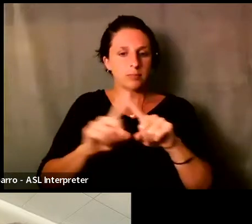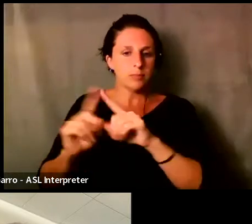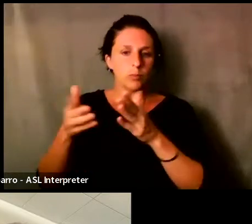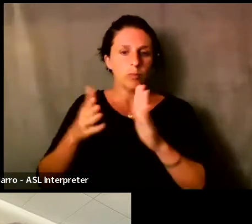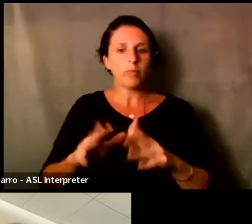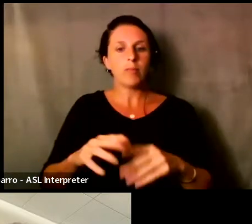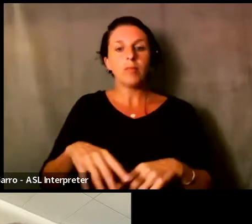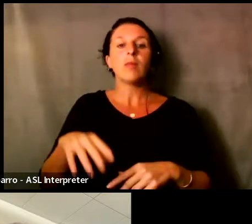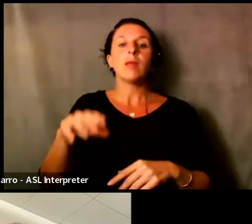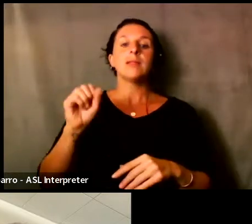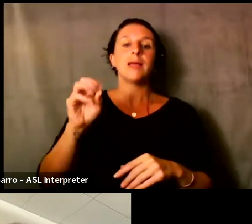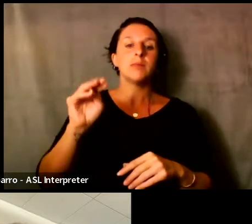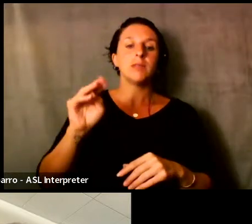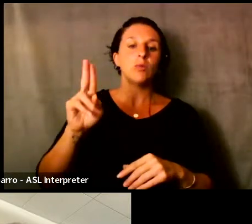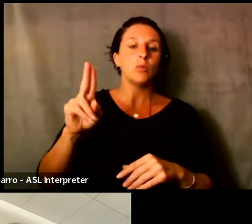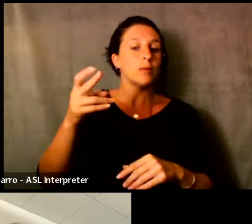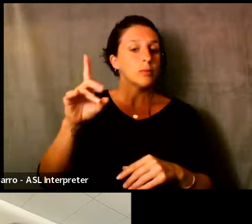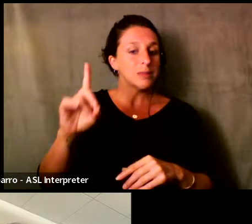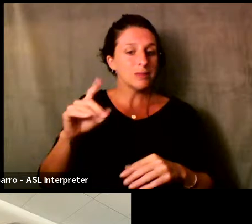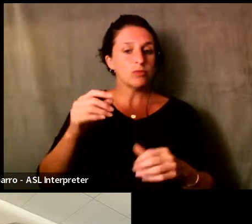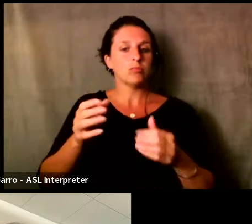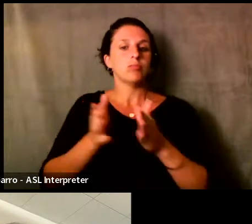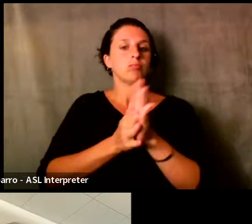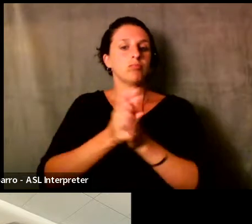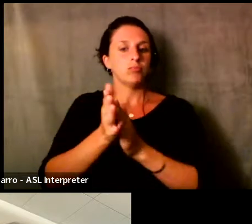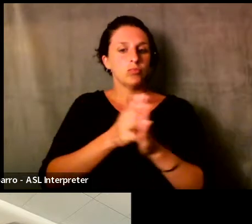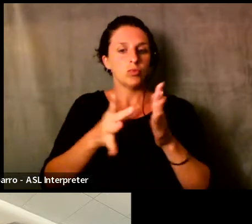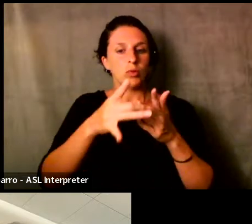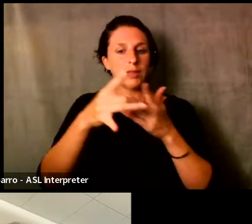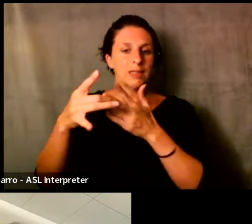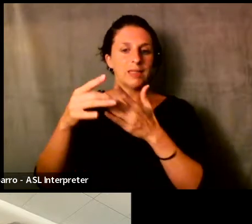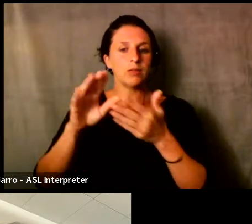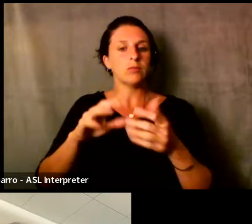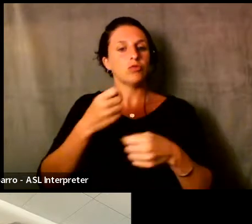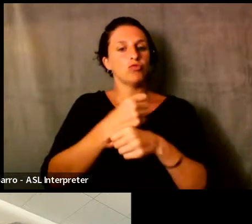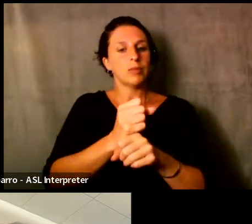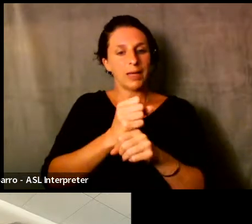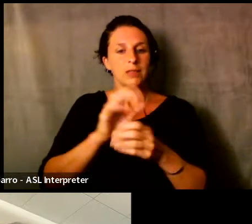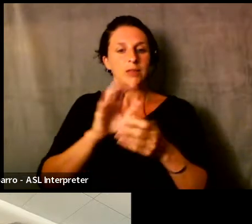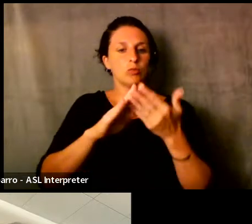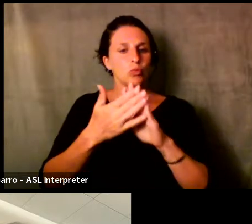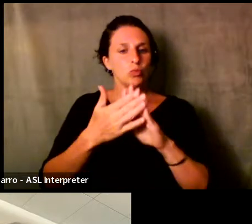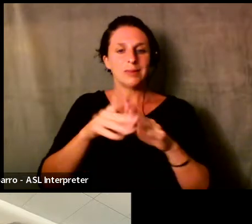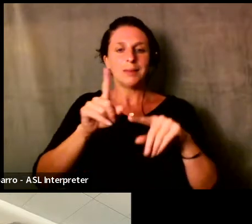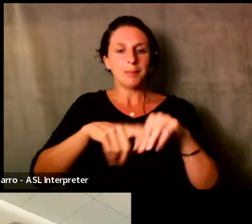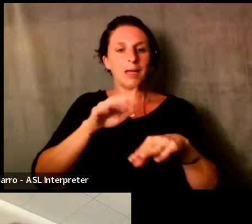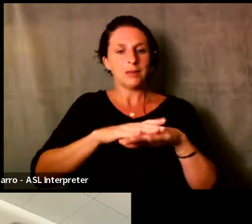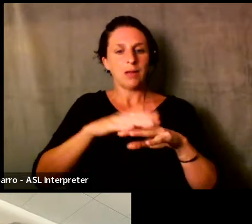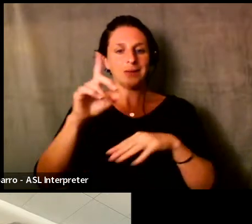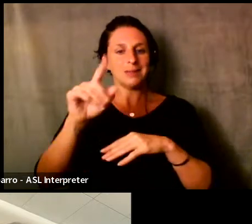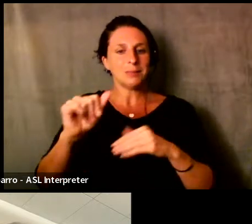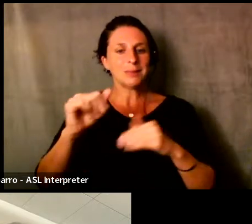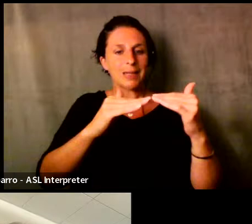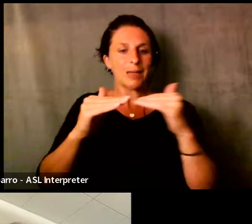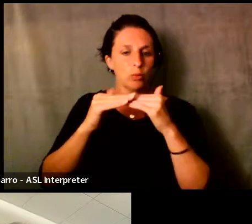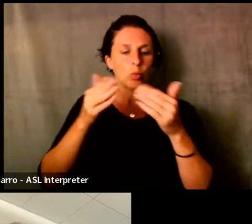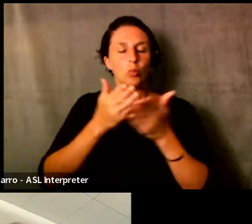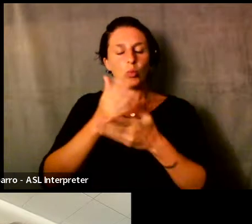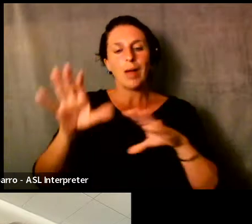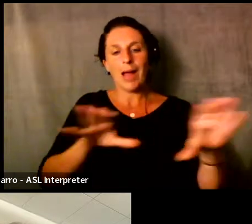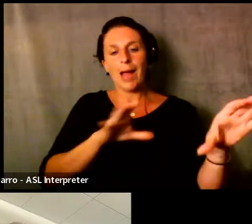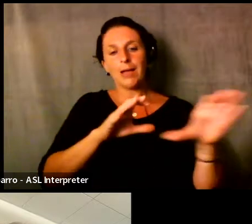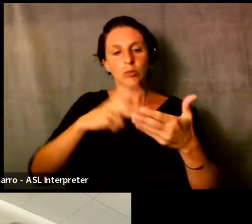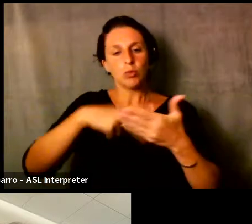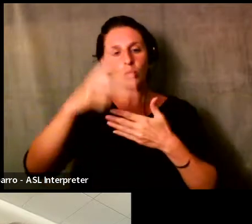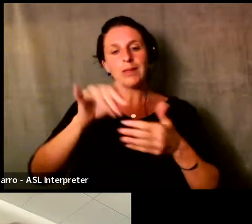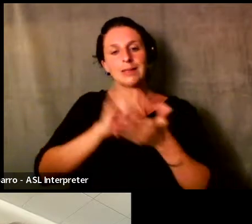School District strives to lead in creating a community based on disability equity through its actions and programs which support